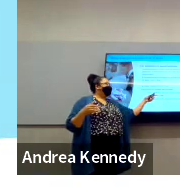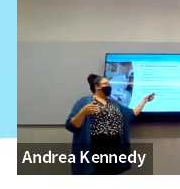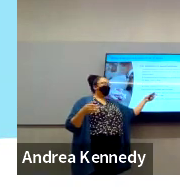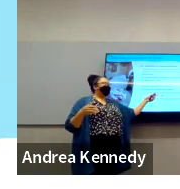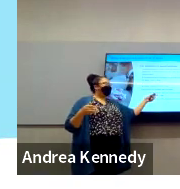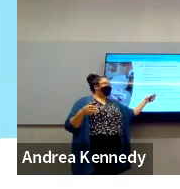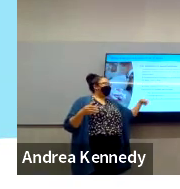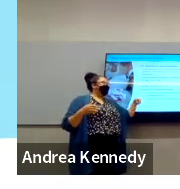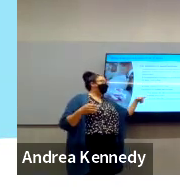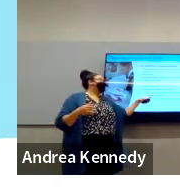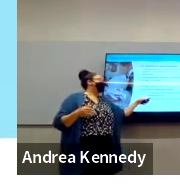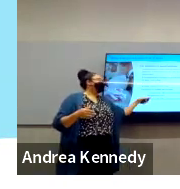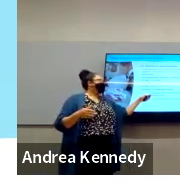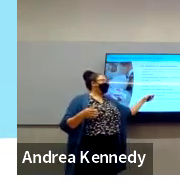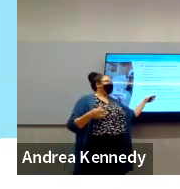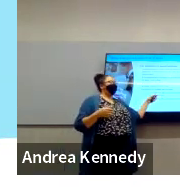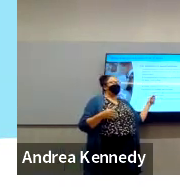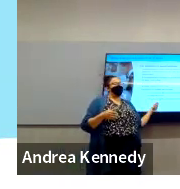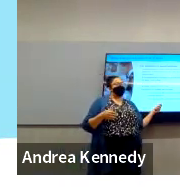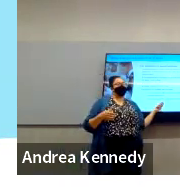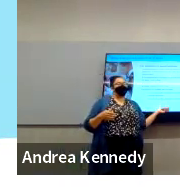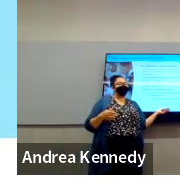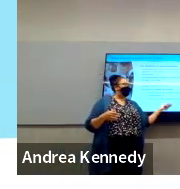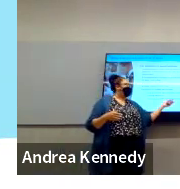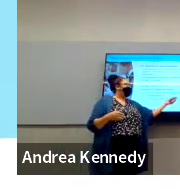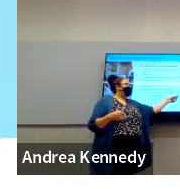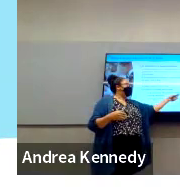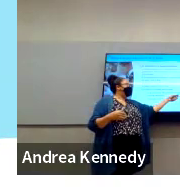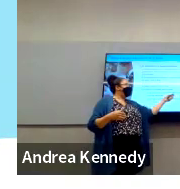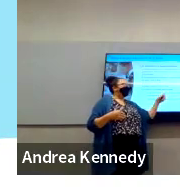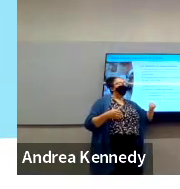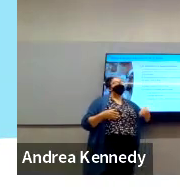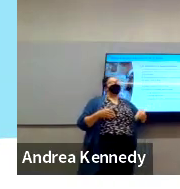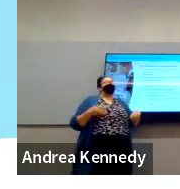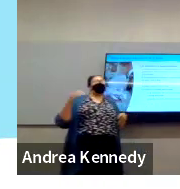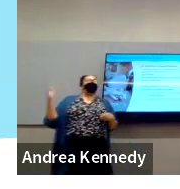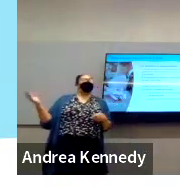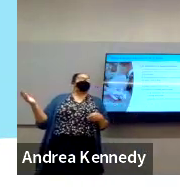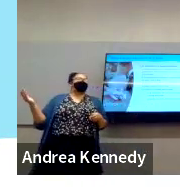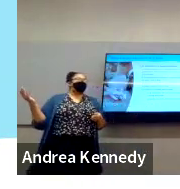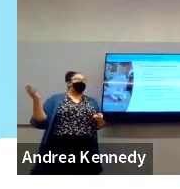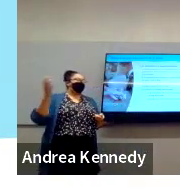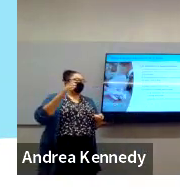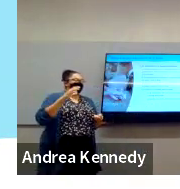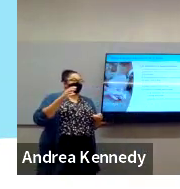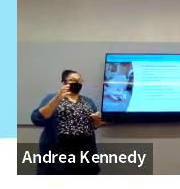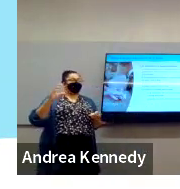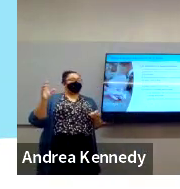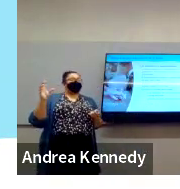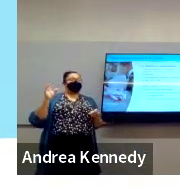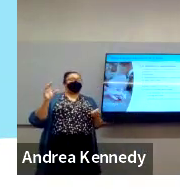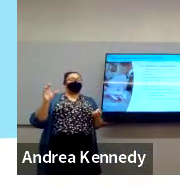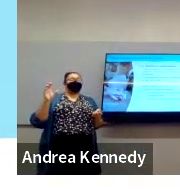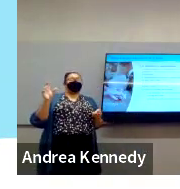allowed, rent increase amount is. We call it the annual general adjustment or the AGA. They would figure out what that